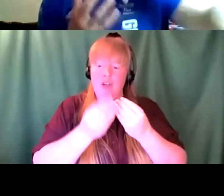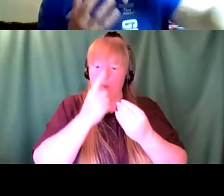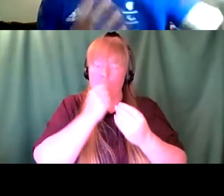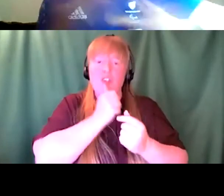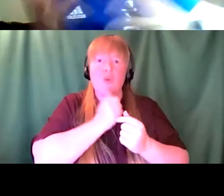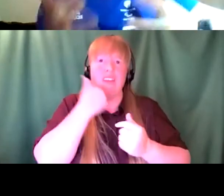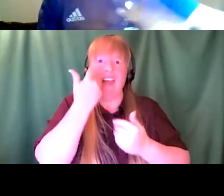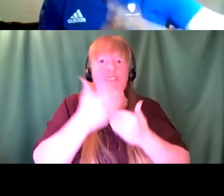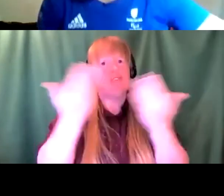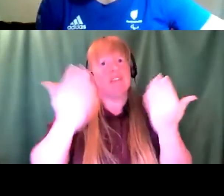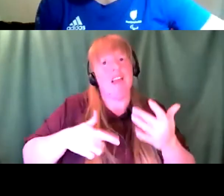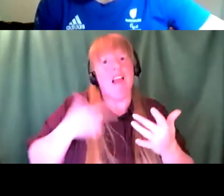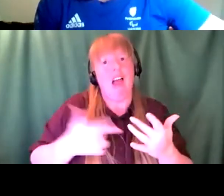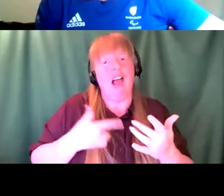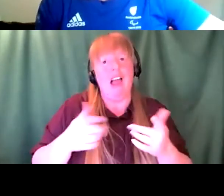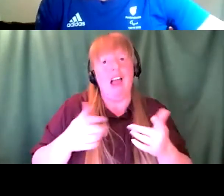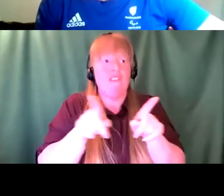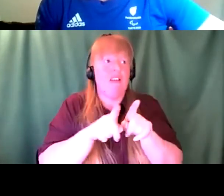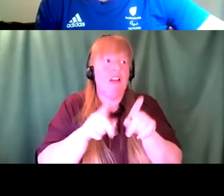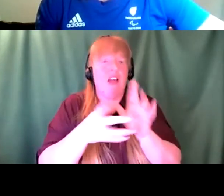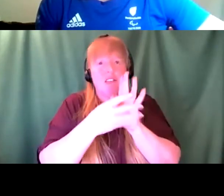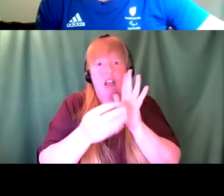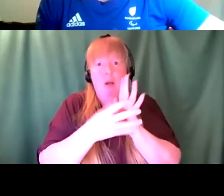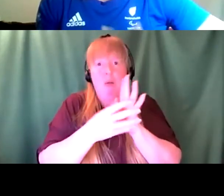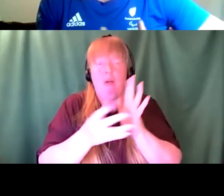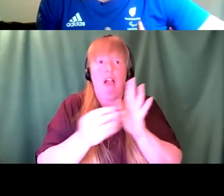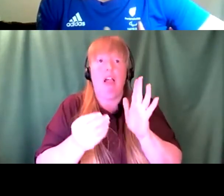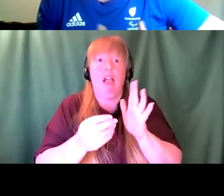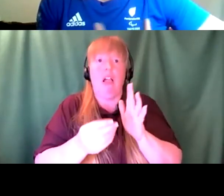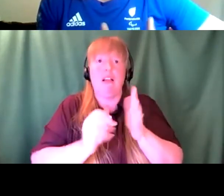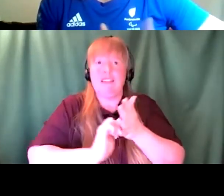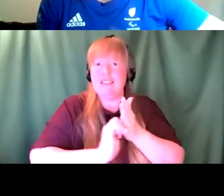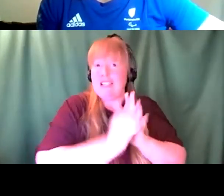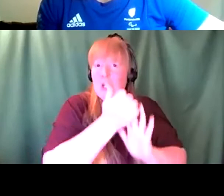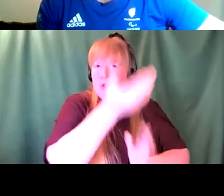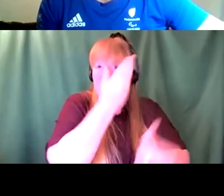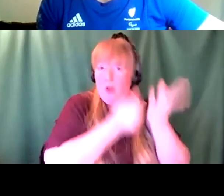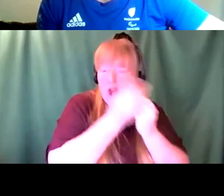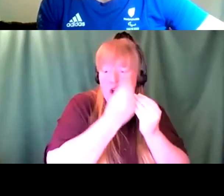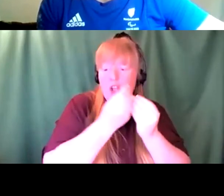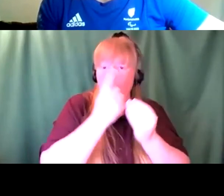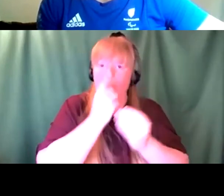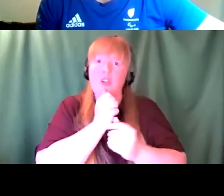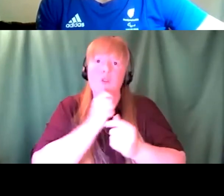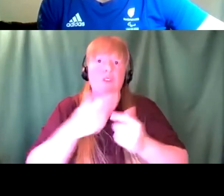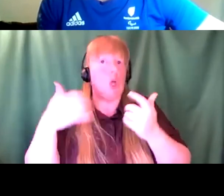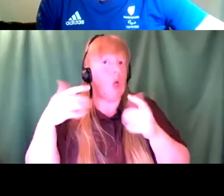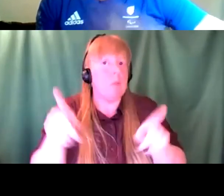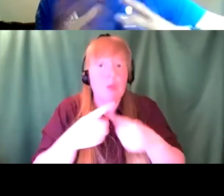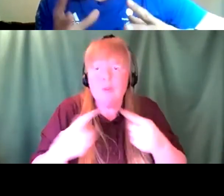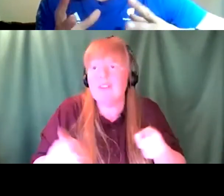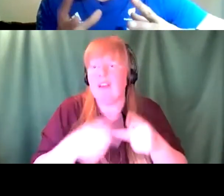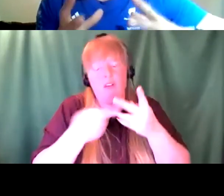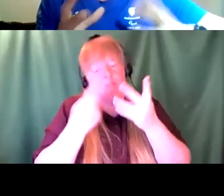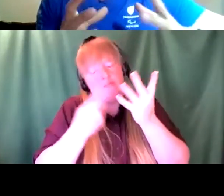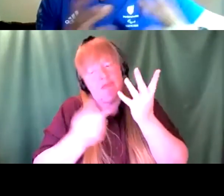play music, whatever it might be. It's skills that really set us up for life, and I'm just fortunate that I do it